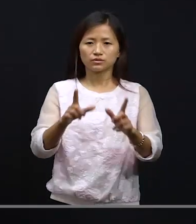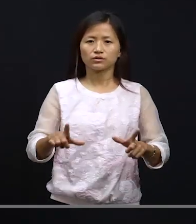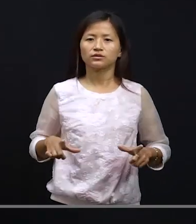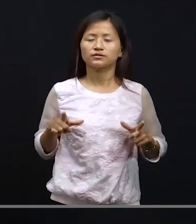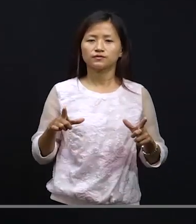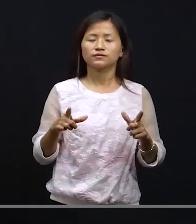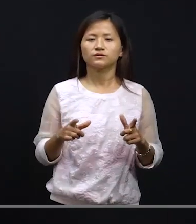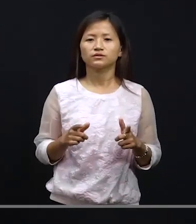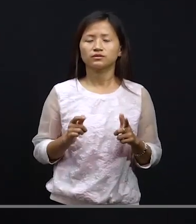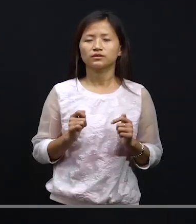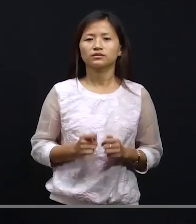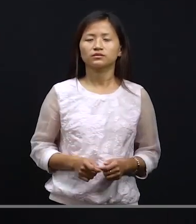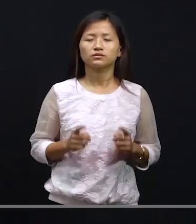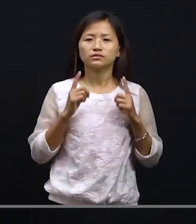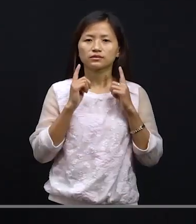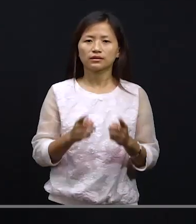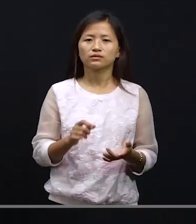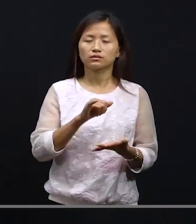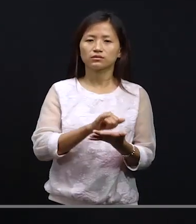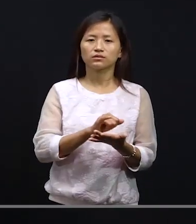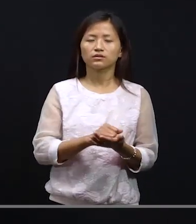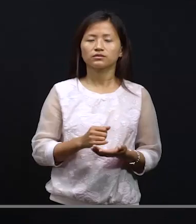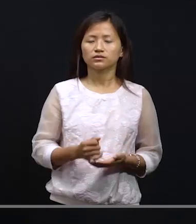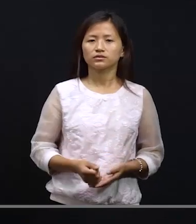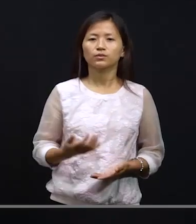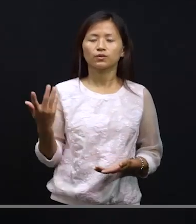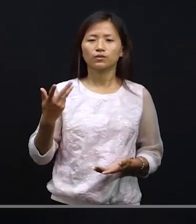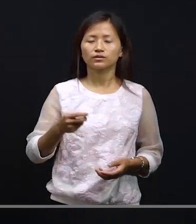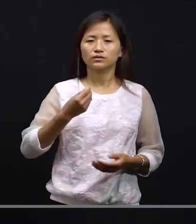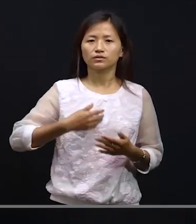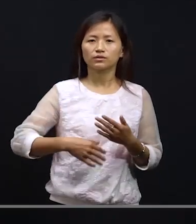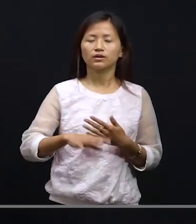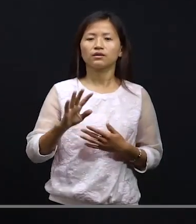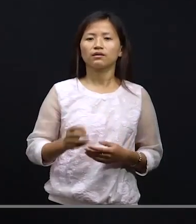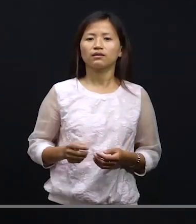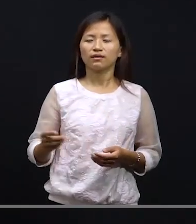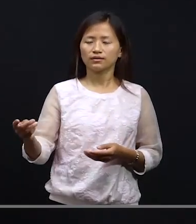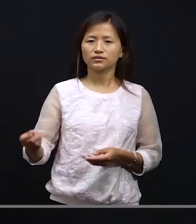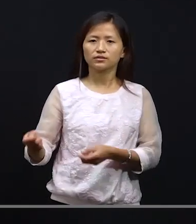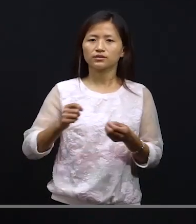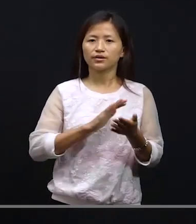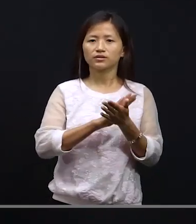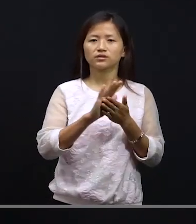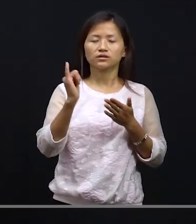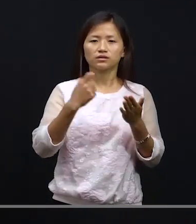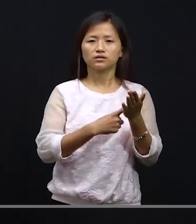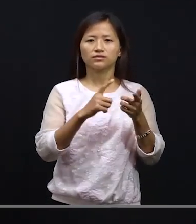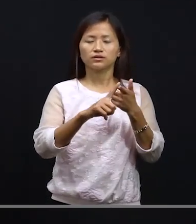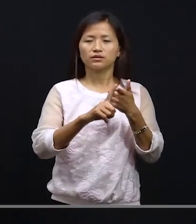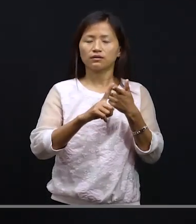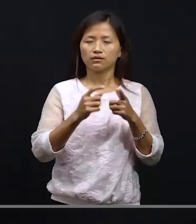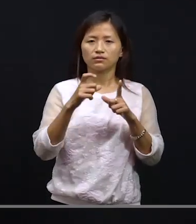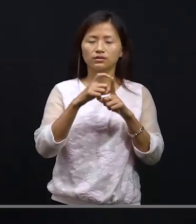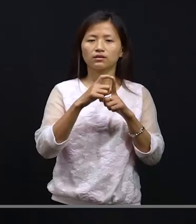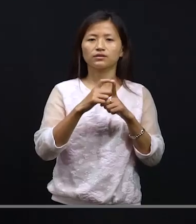well, and that was the reason why he did not allow himself to be hired by beauty. This young lady may be beautiful for some